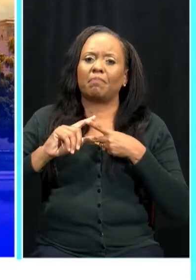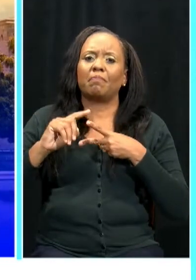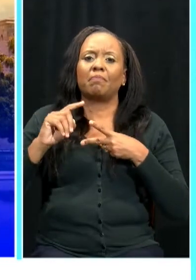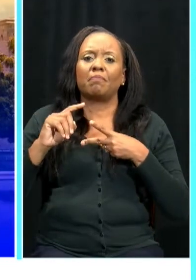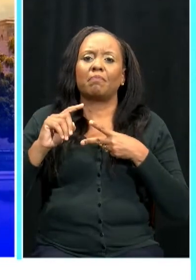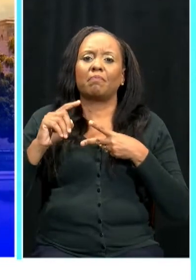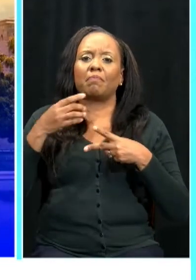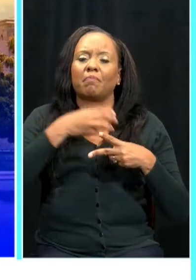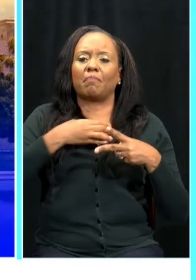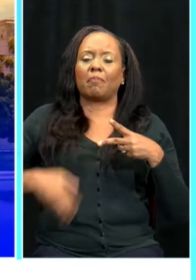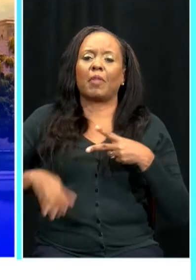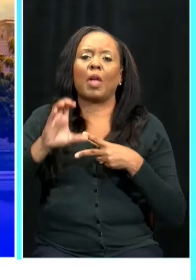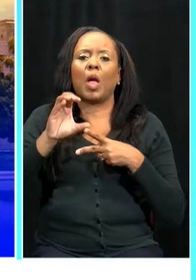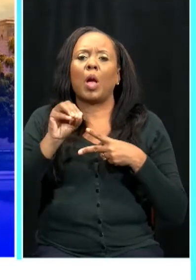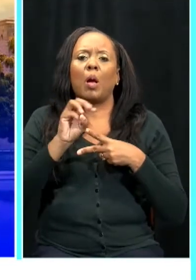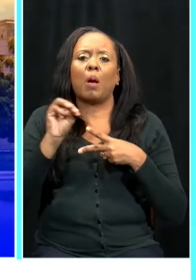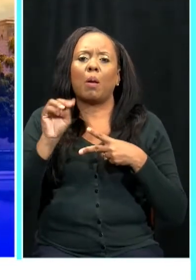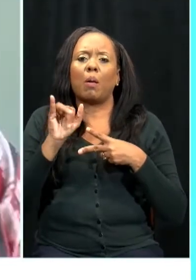the mood of the electorate?